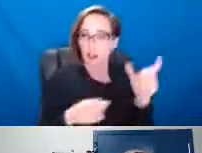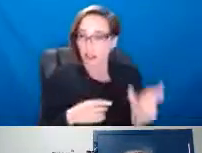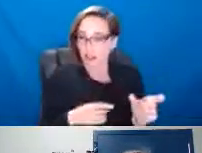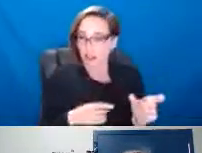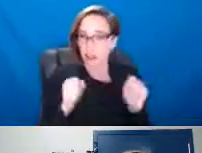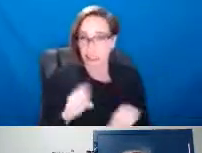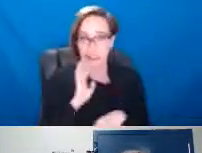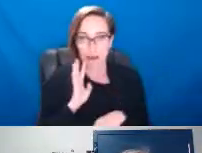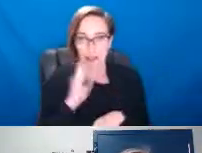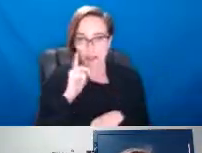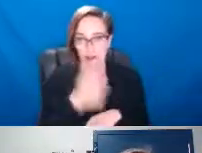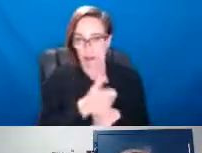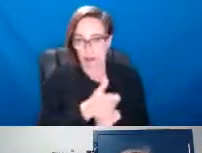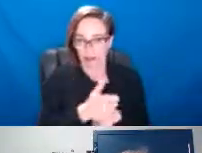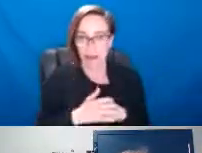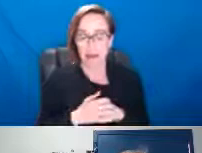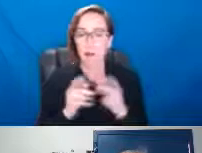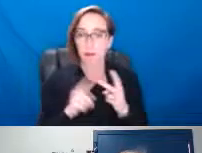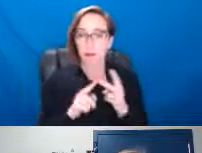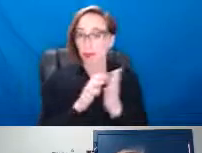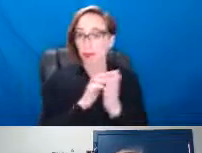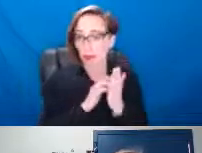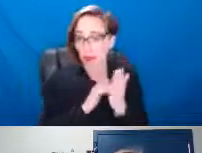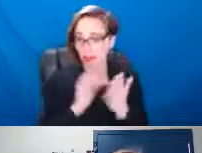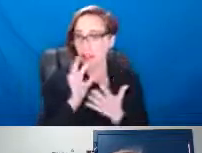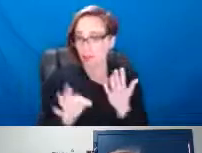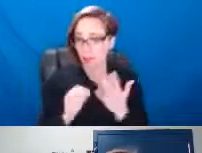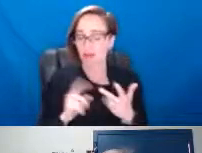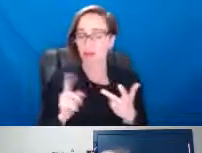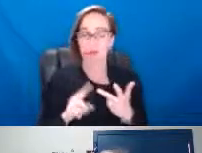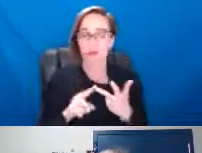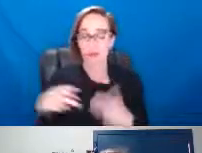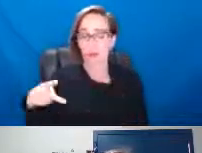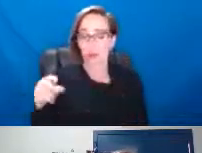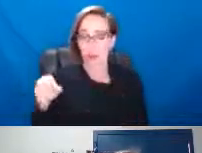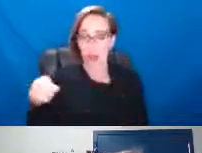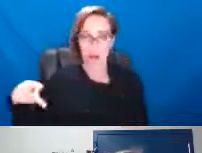herself. Braille is an option and print on palm is